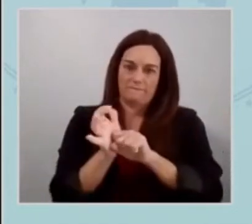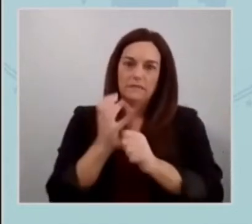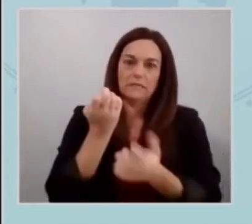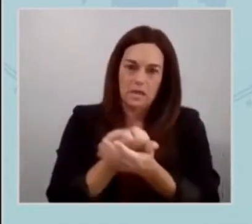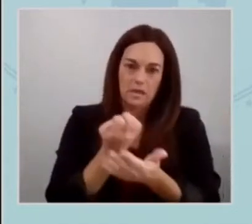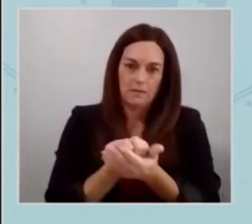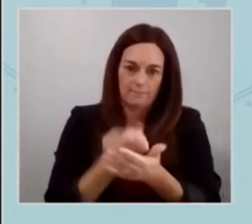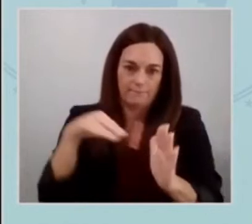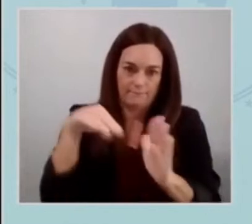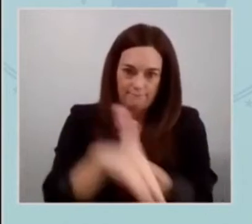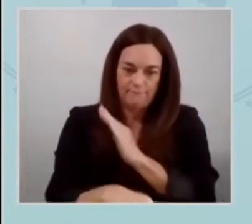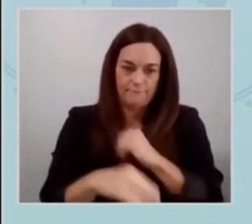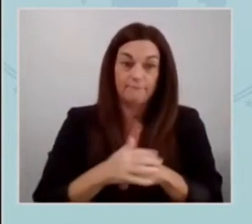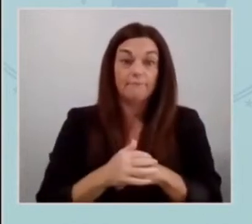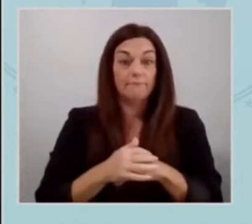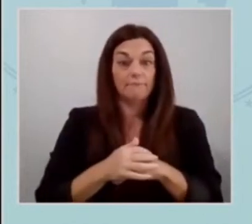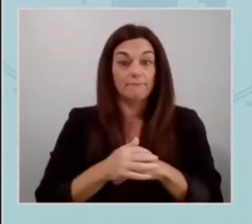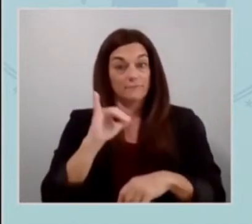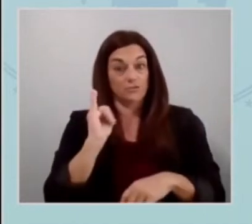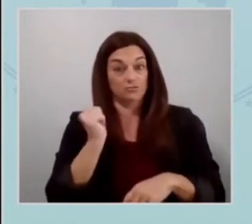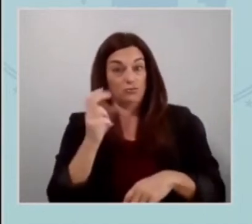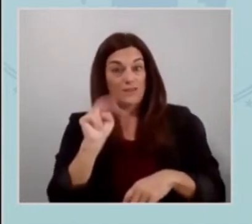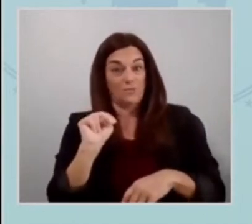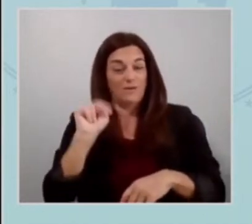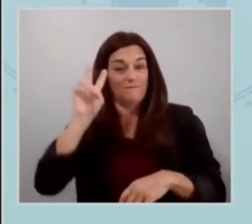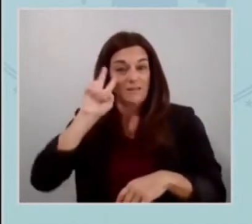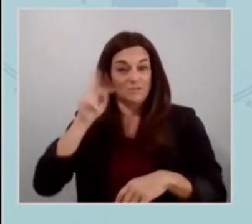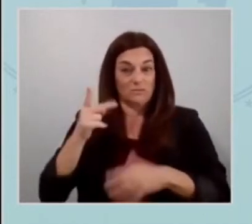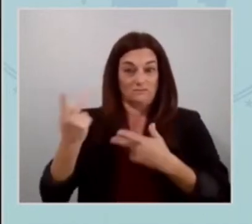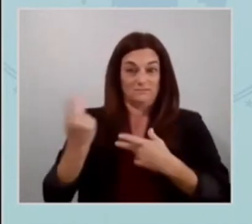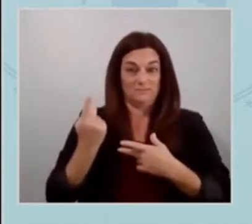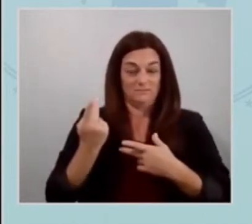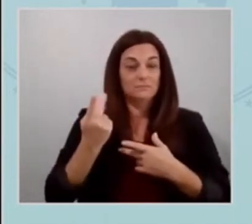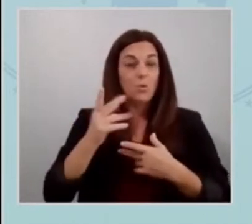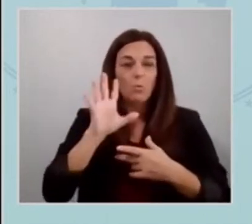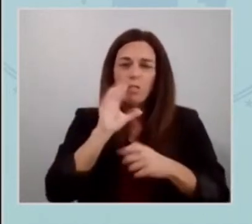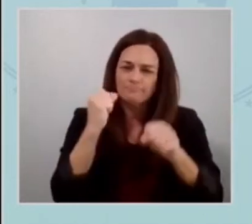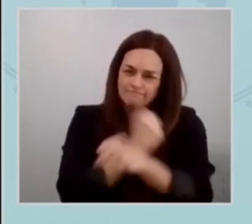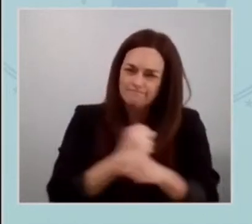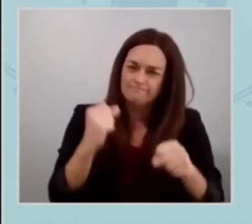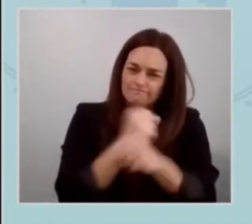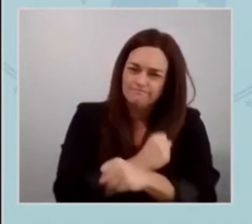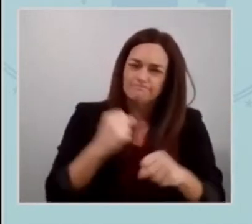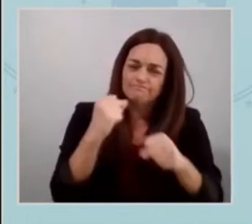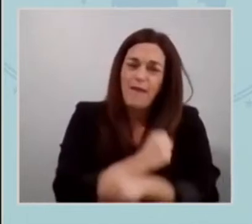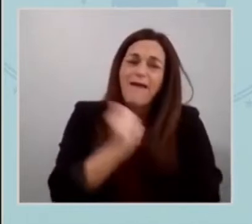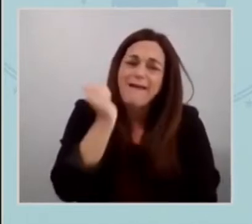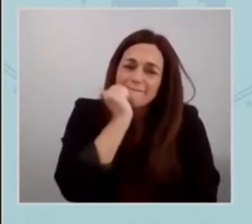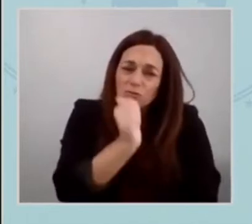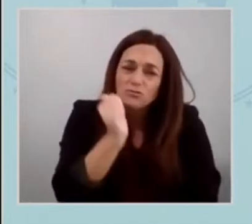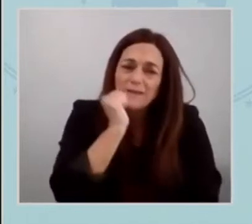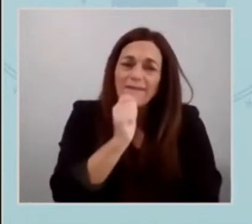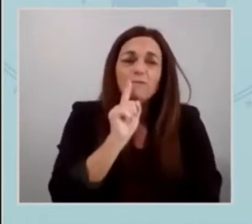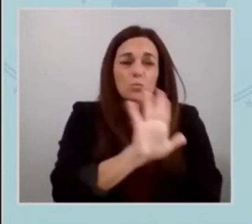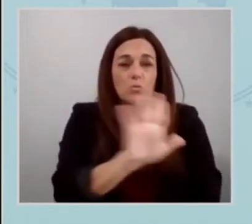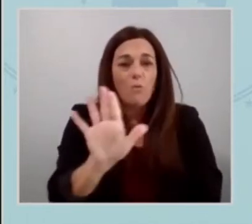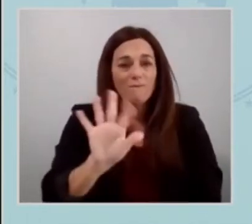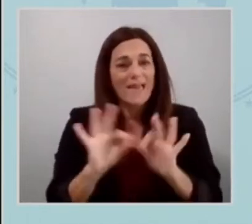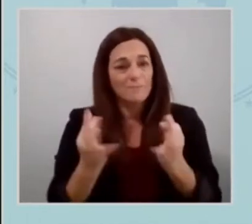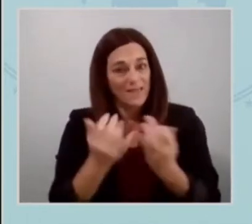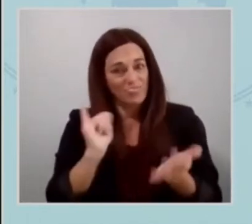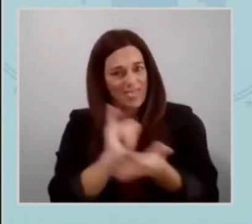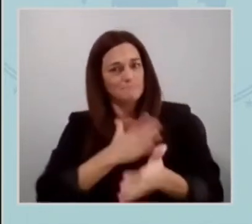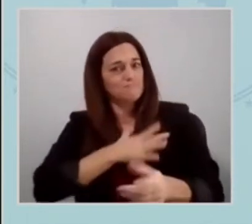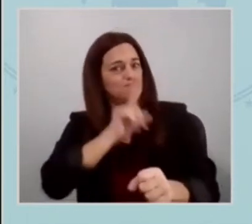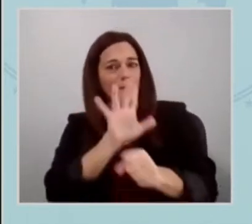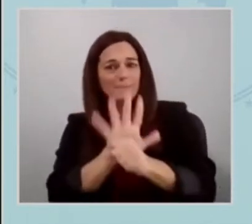facing, especially the economic crisis and COVID. Come January, the Vice President-elect and I are going to fight